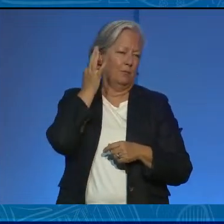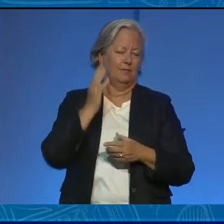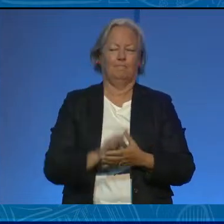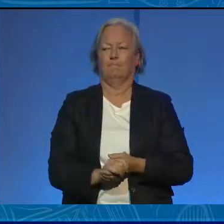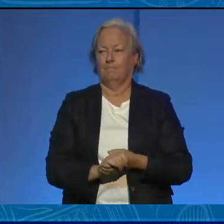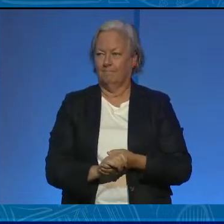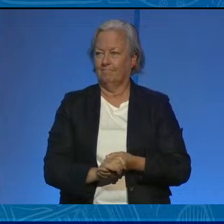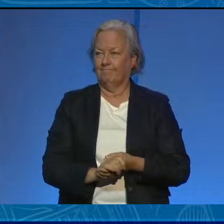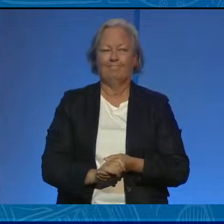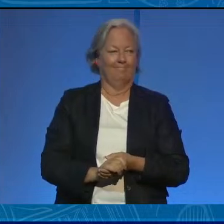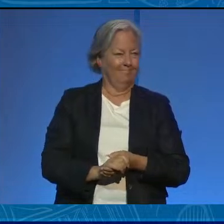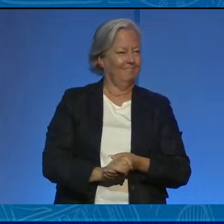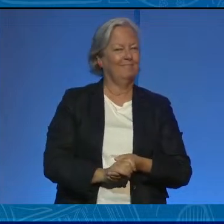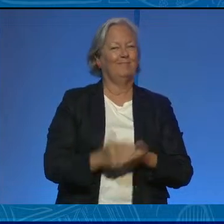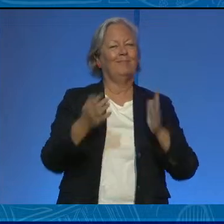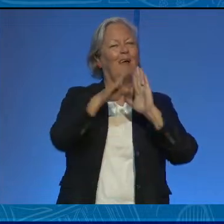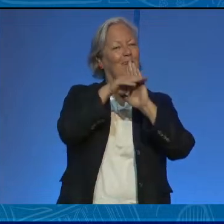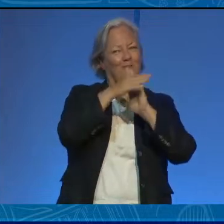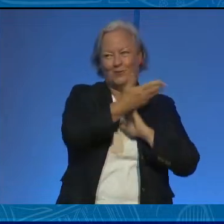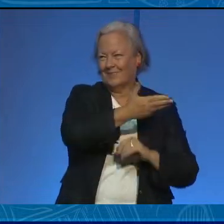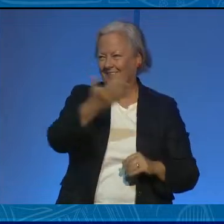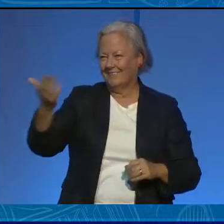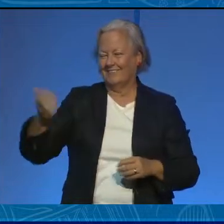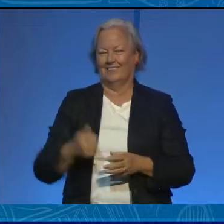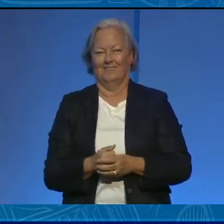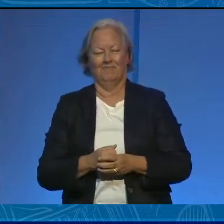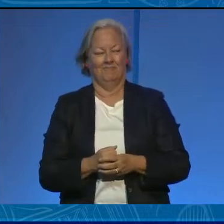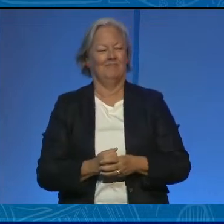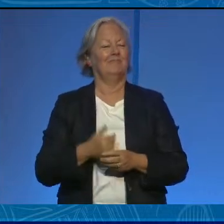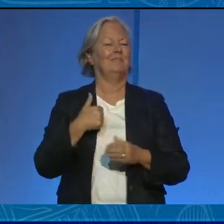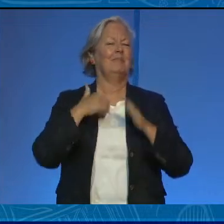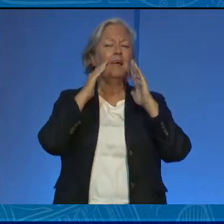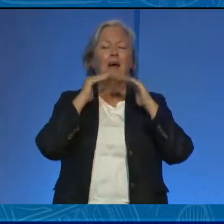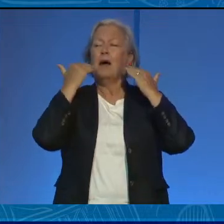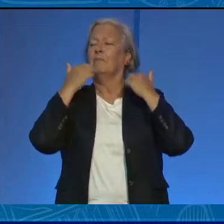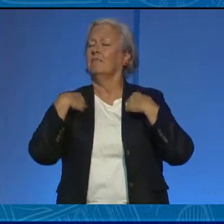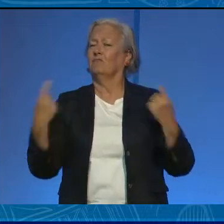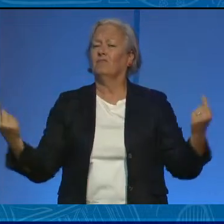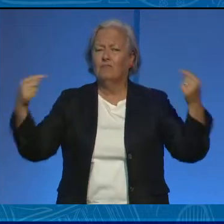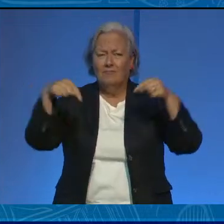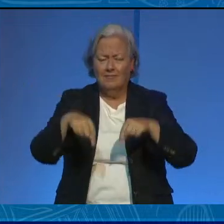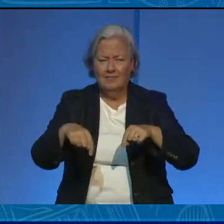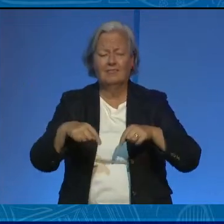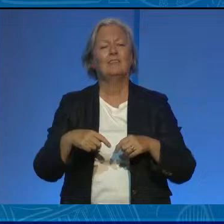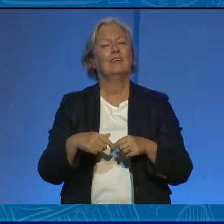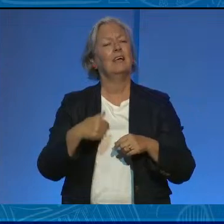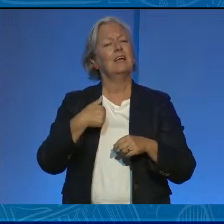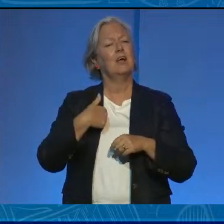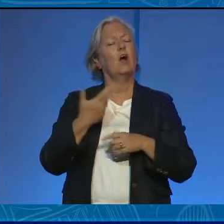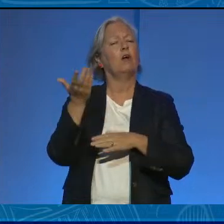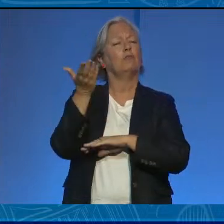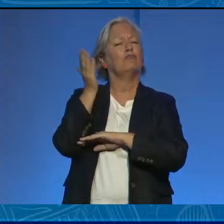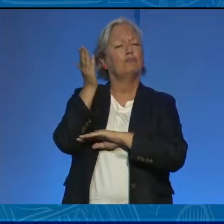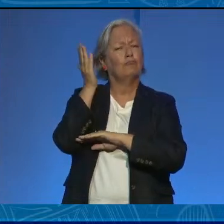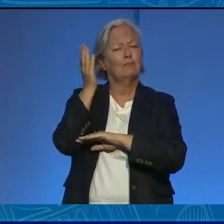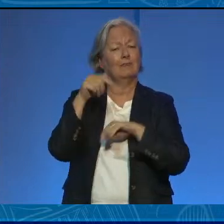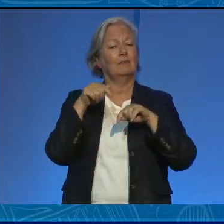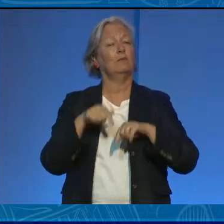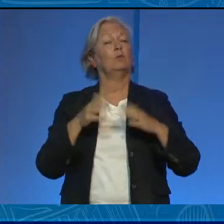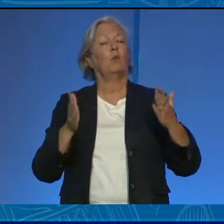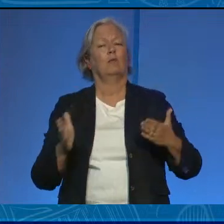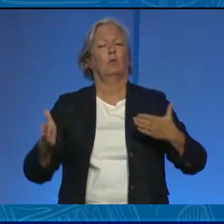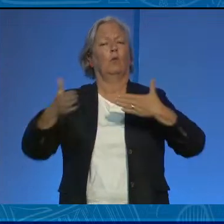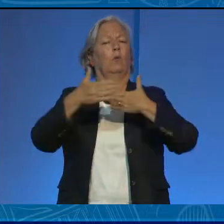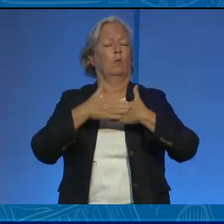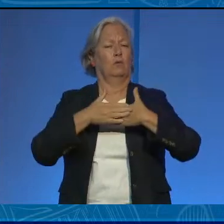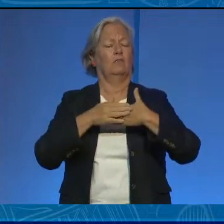afternoon, everyone. I'm delighted to have the opportunity to deliver these remarks in the closing ceremony of